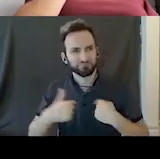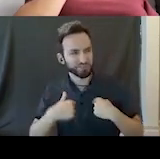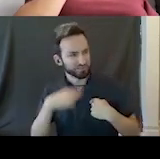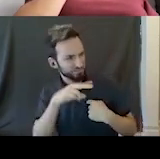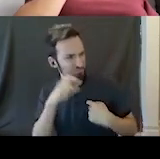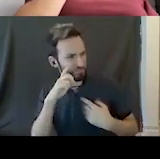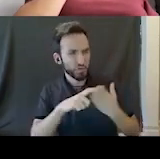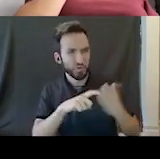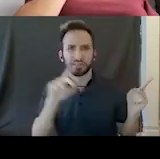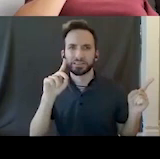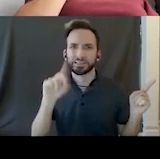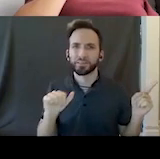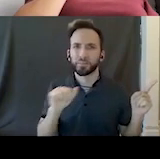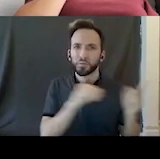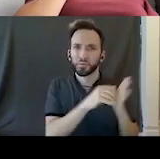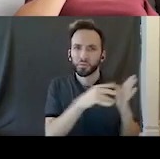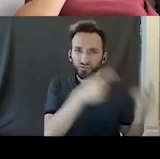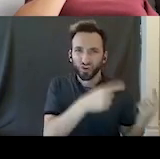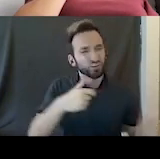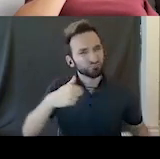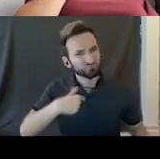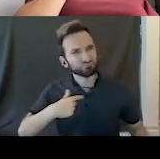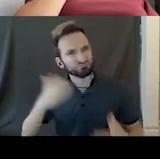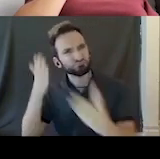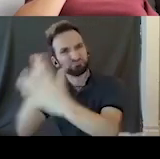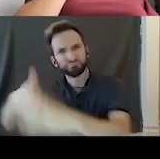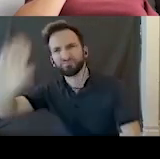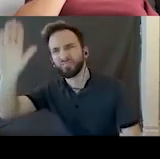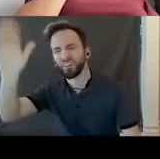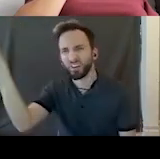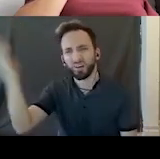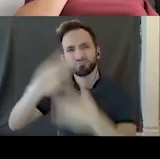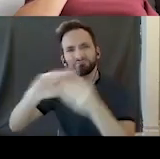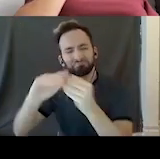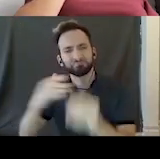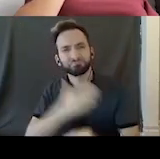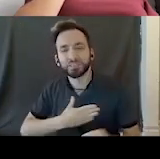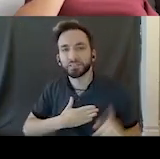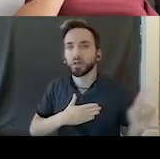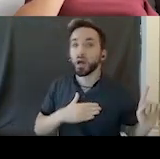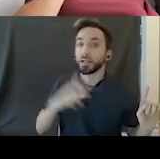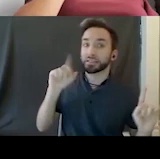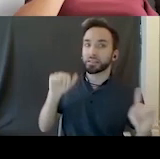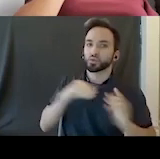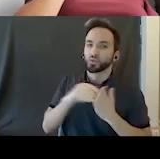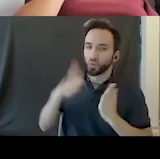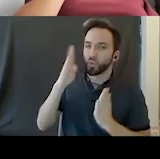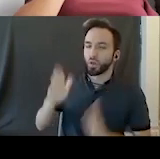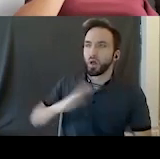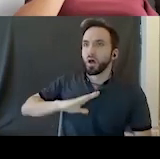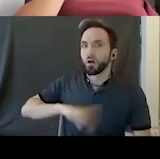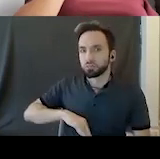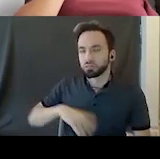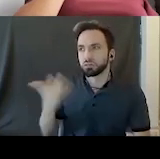like confrontation, it's very helpful when an able-bodied student is at their side and confronting together the professor or teacher.